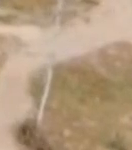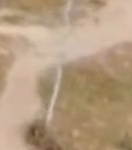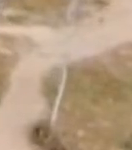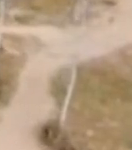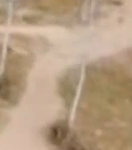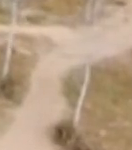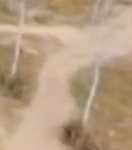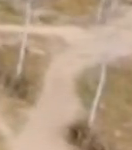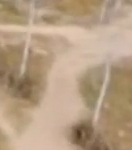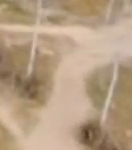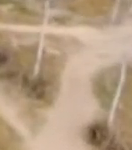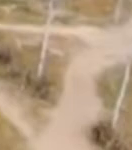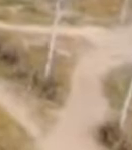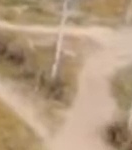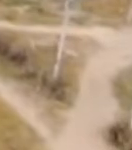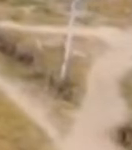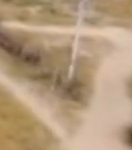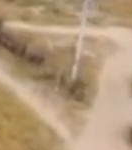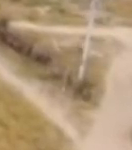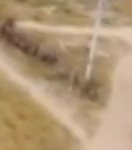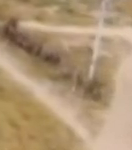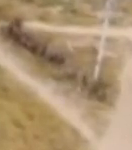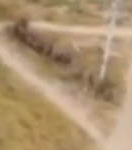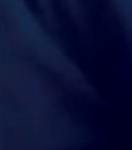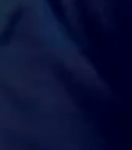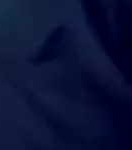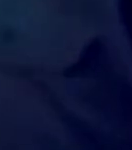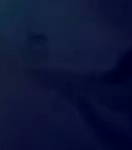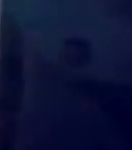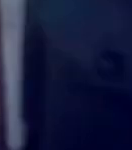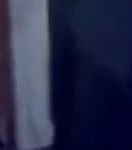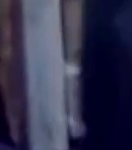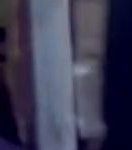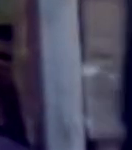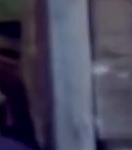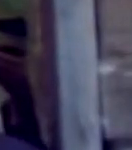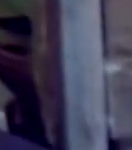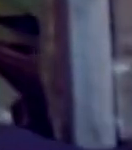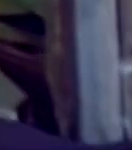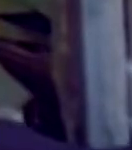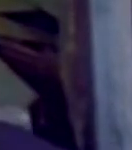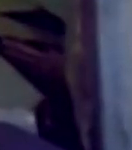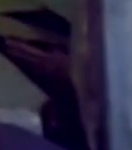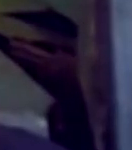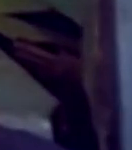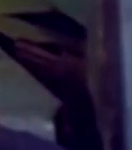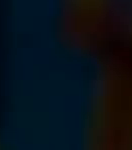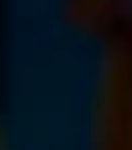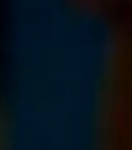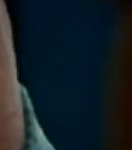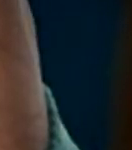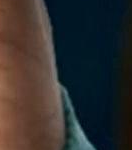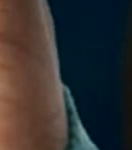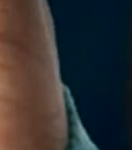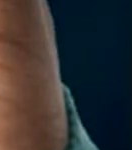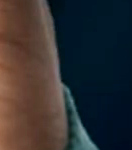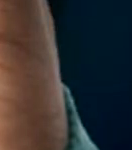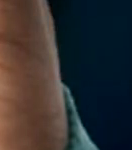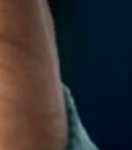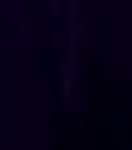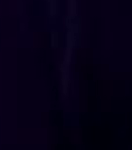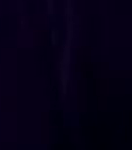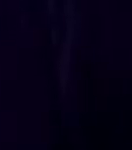to remote and hard-to-reach parts of the country. We are ensuring that every Kenyan is connected to